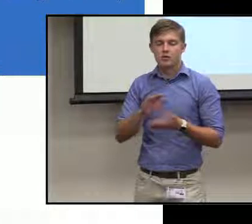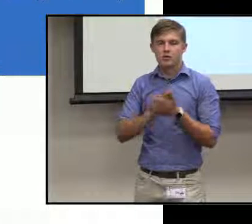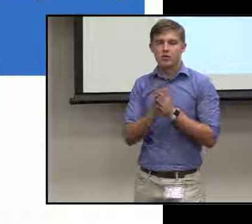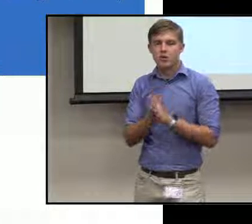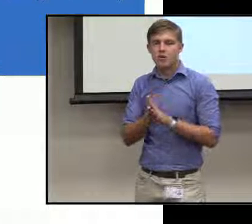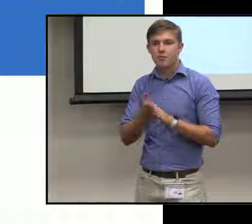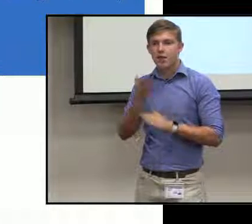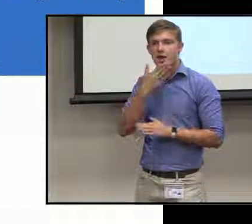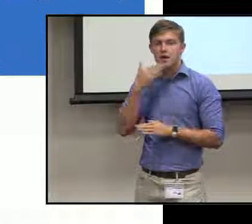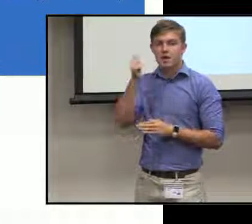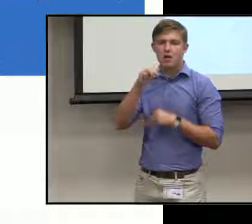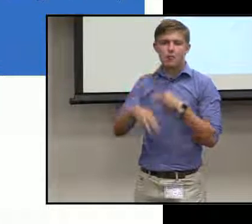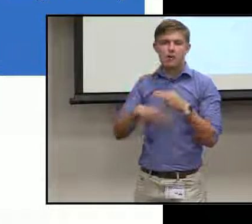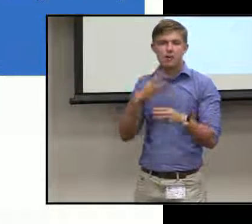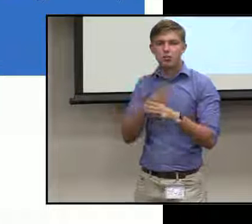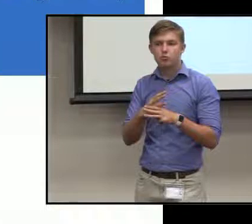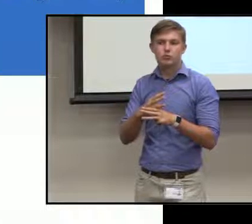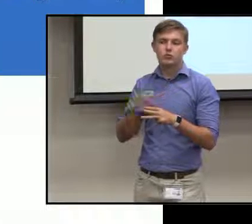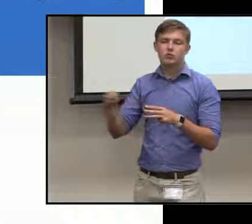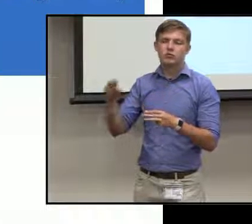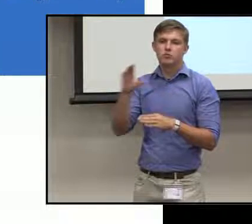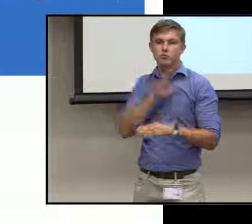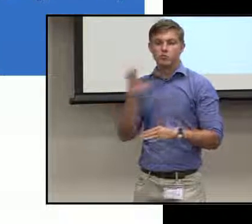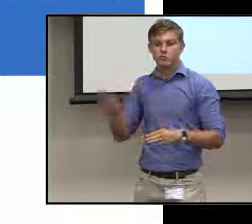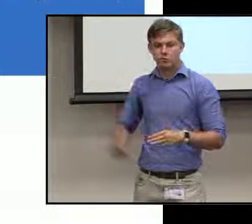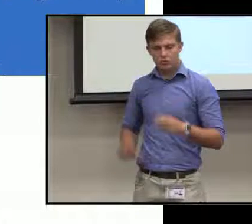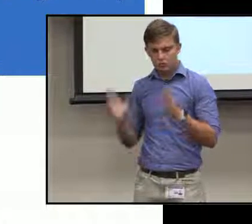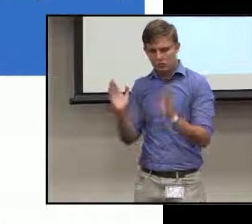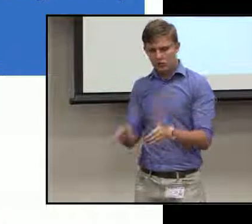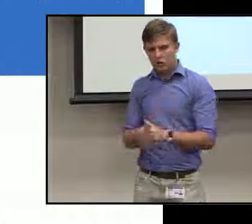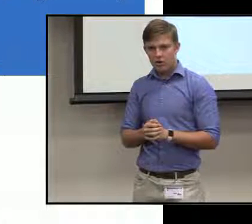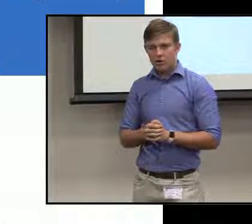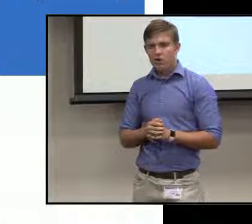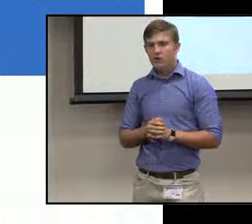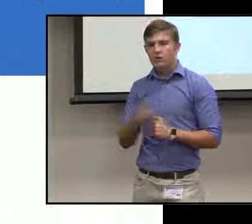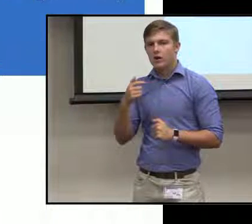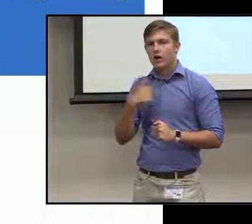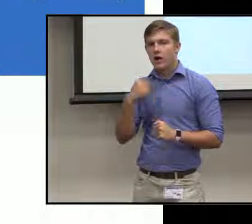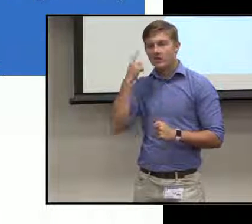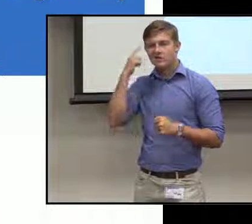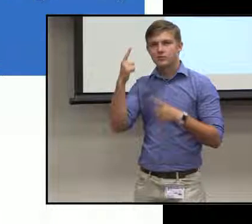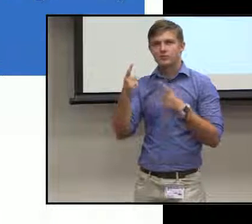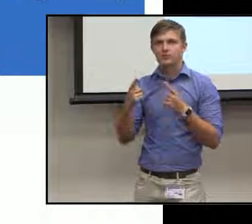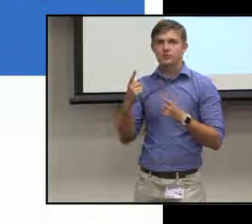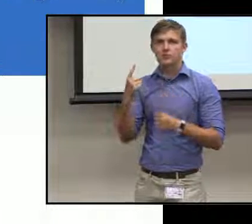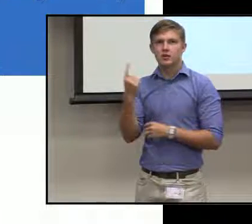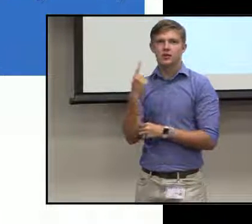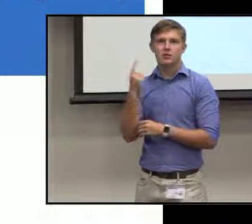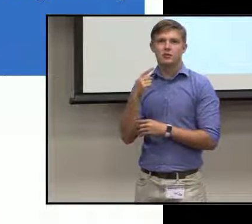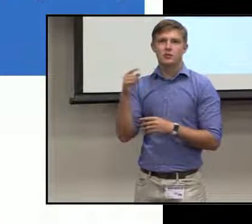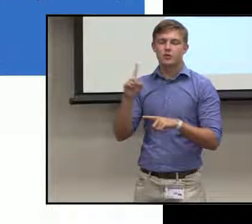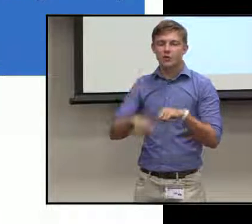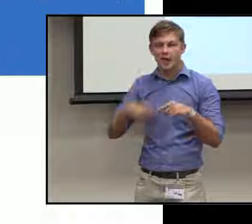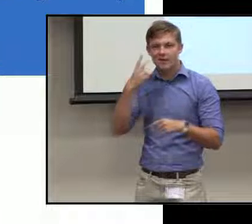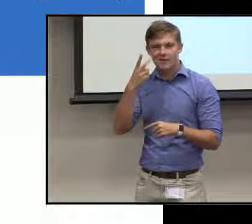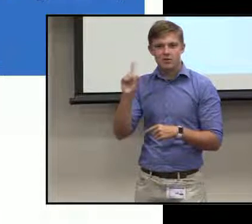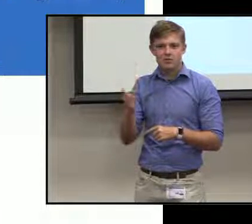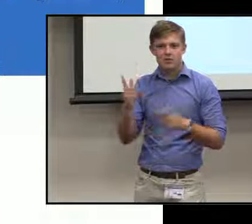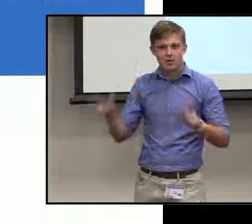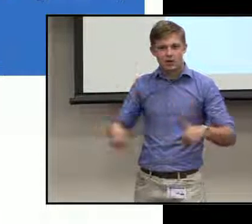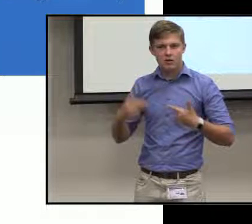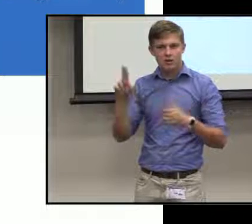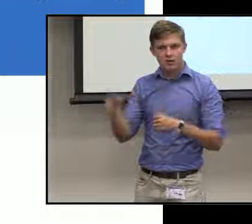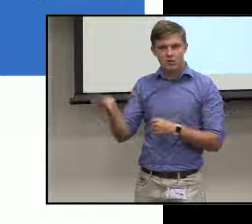Christian when we live overseas. I mean, there's something I think that you can't see just living in the United States. You might